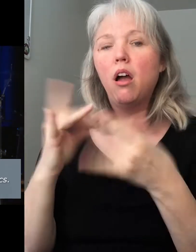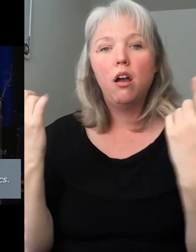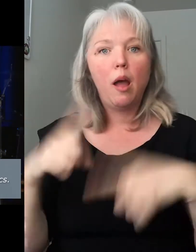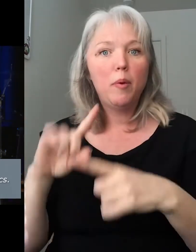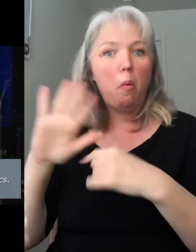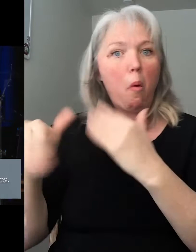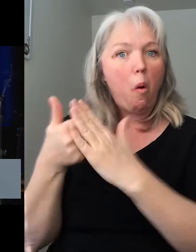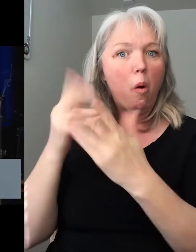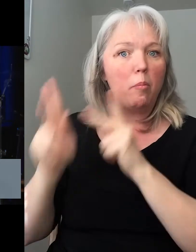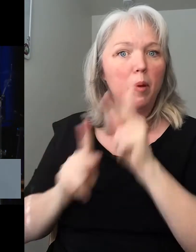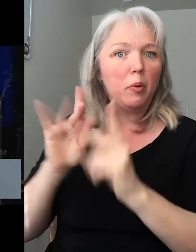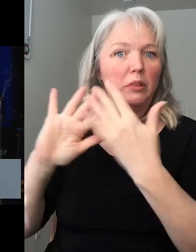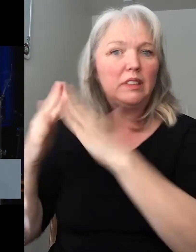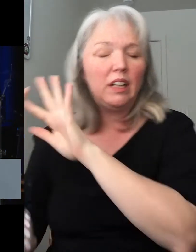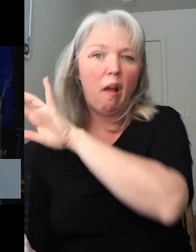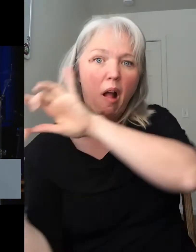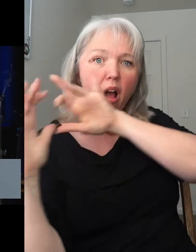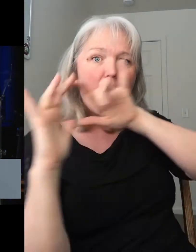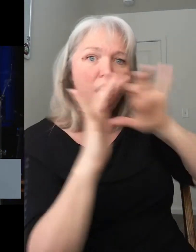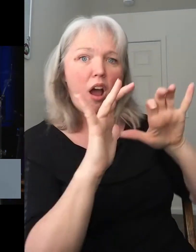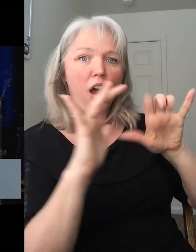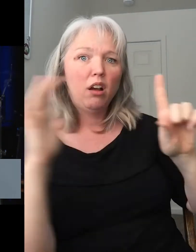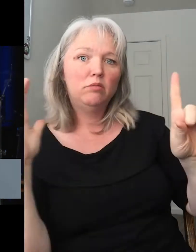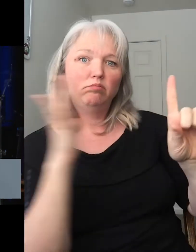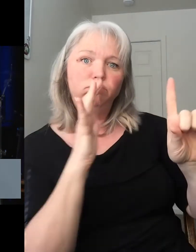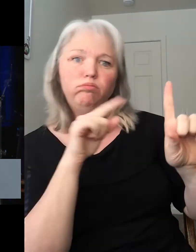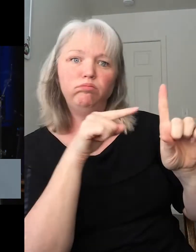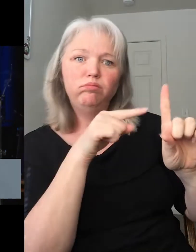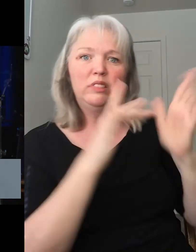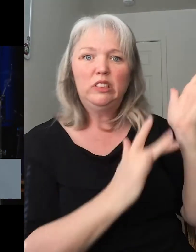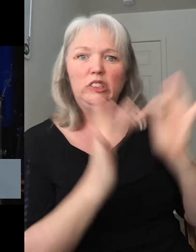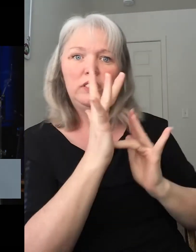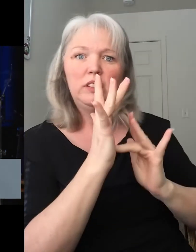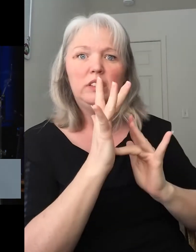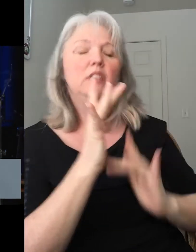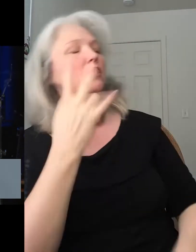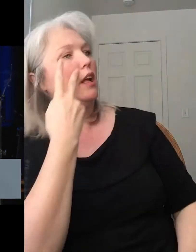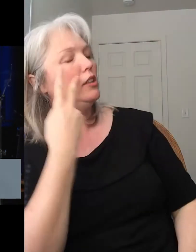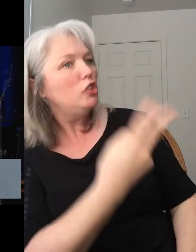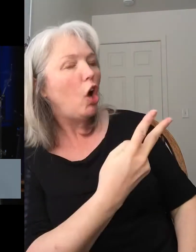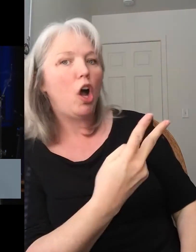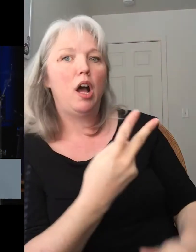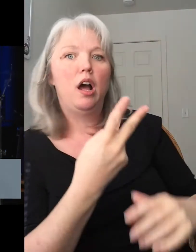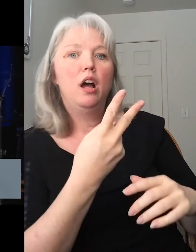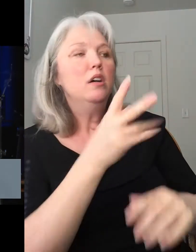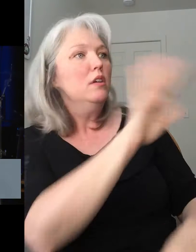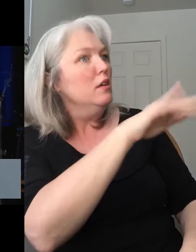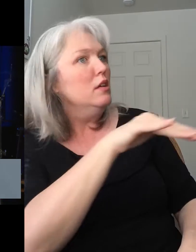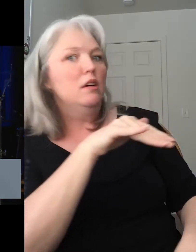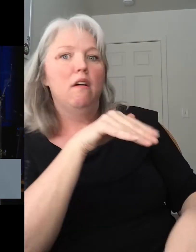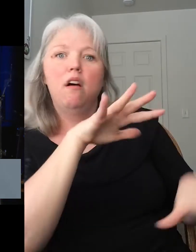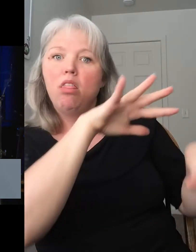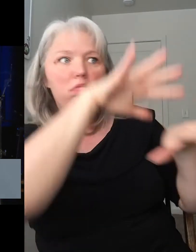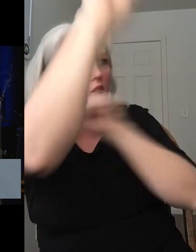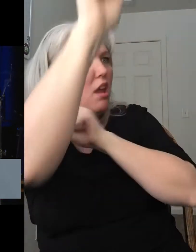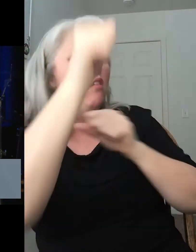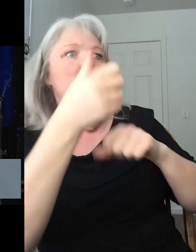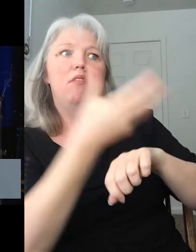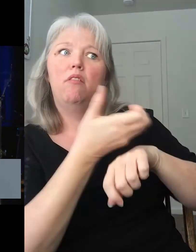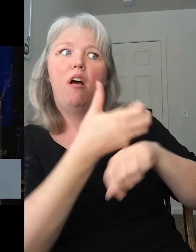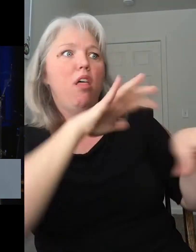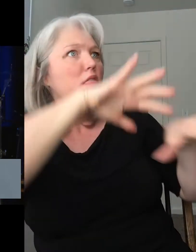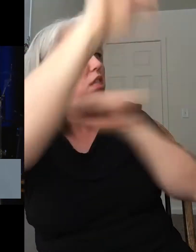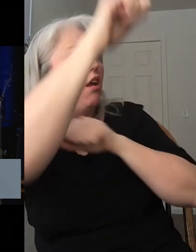city came out to meet Jesus. And when they saw him, they implored him to leave their